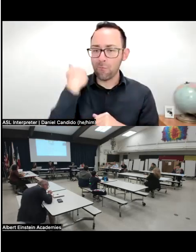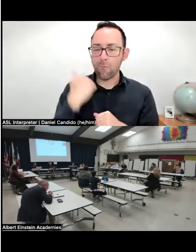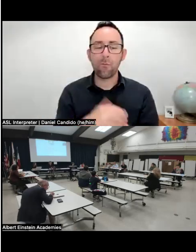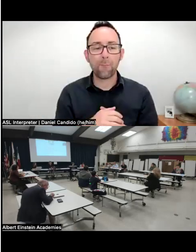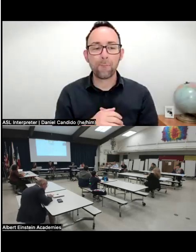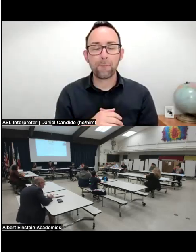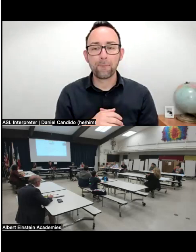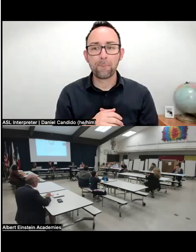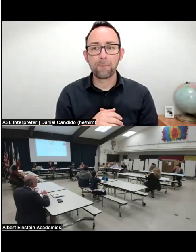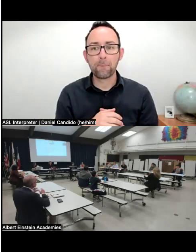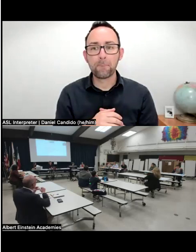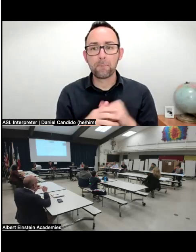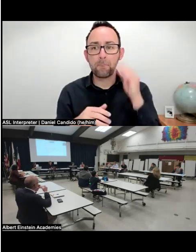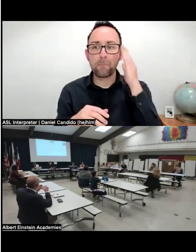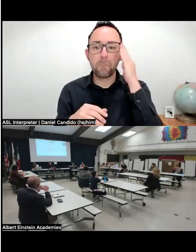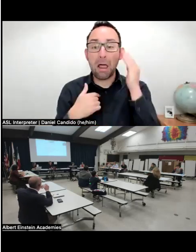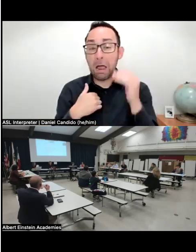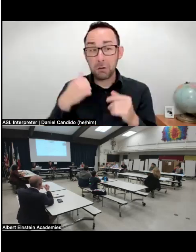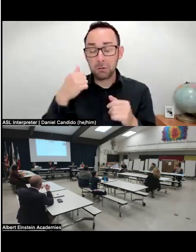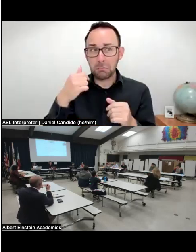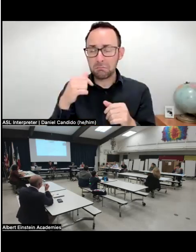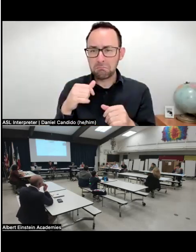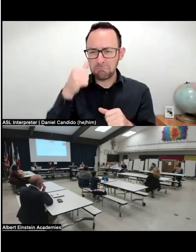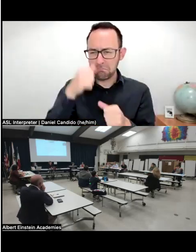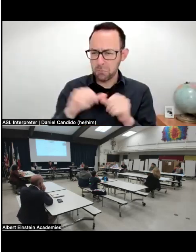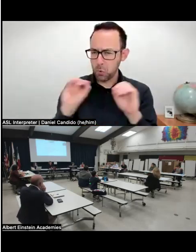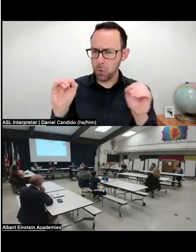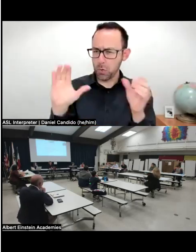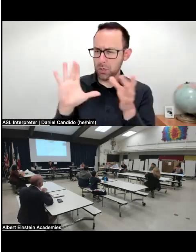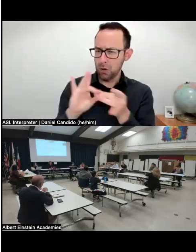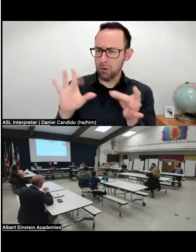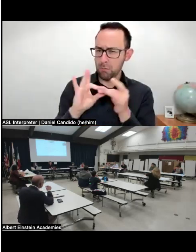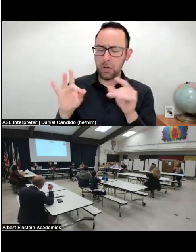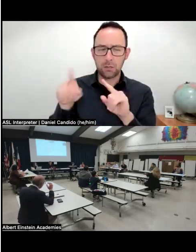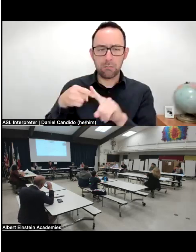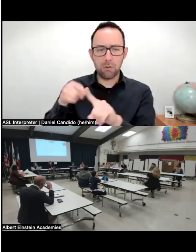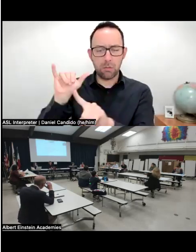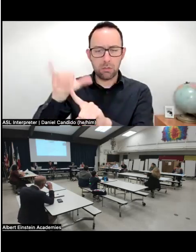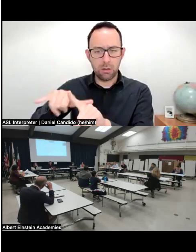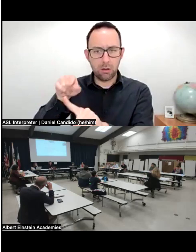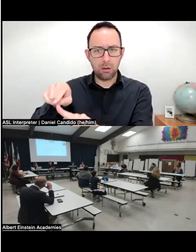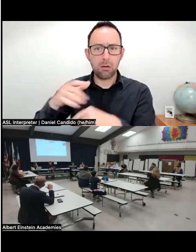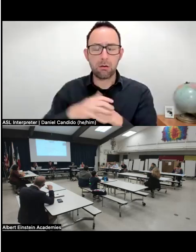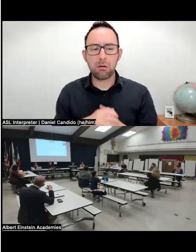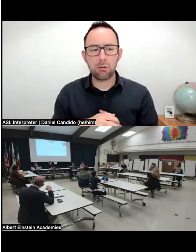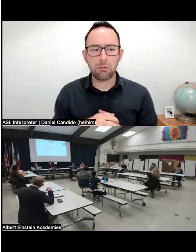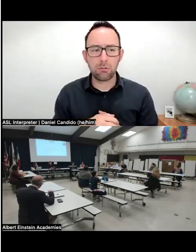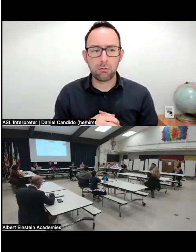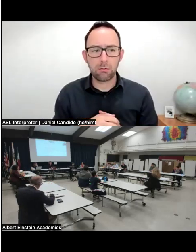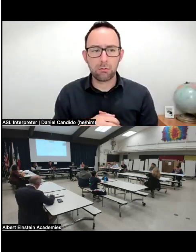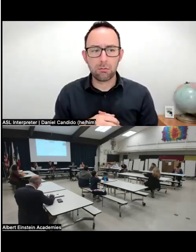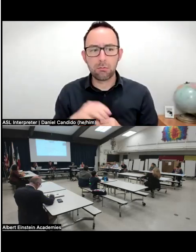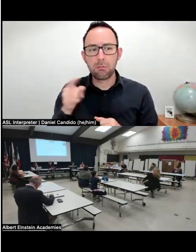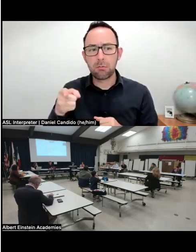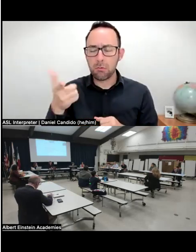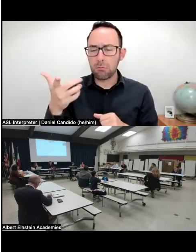no comments that I recall from the Board of Trustees other than our need to bring it back to the SSC and vote on it as an